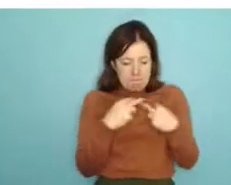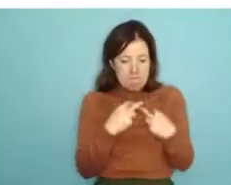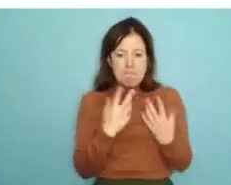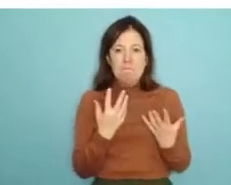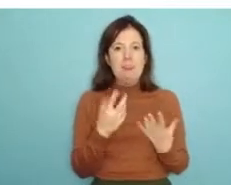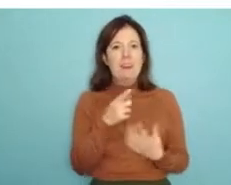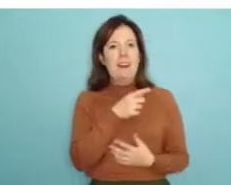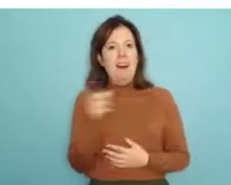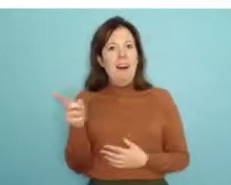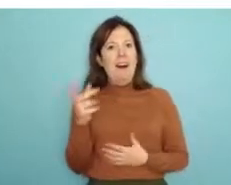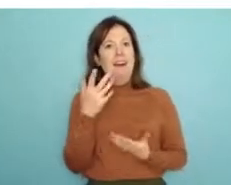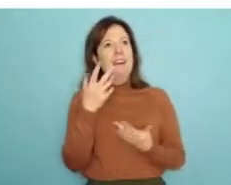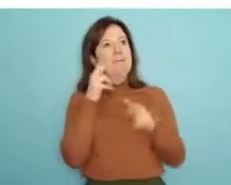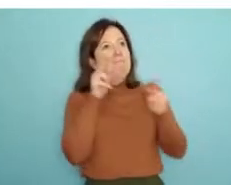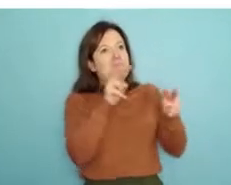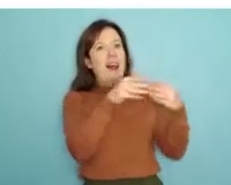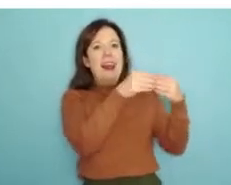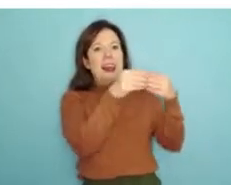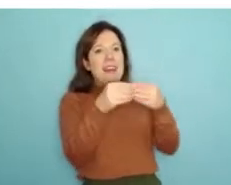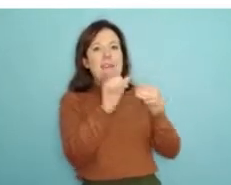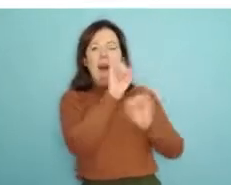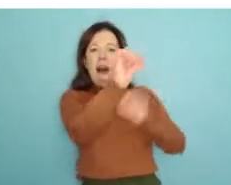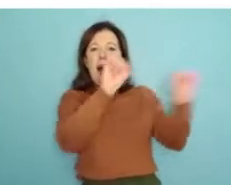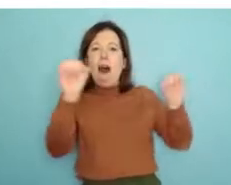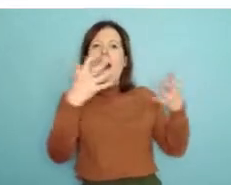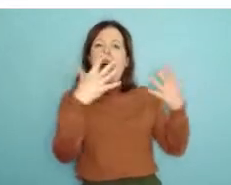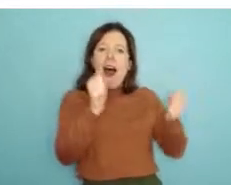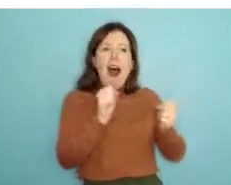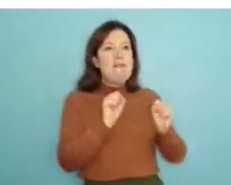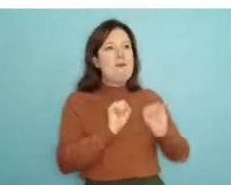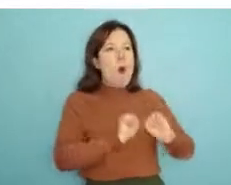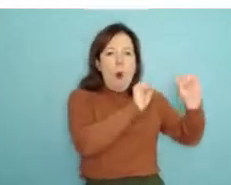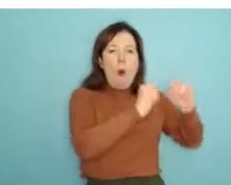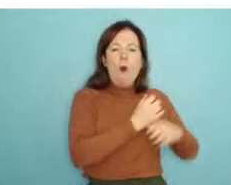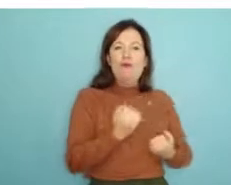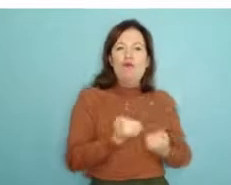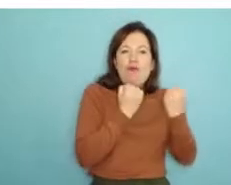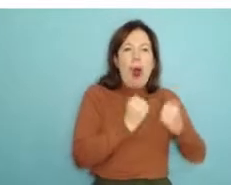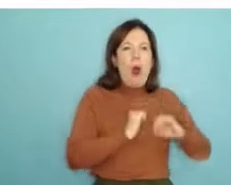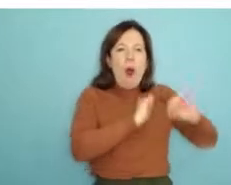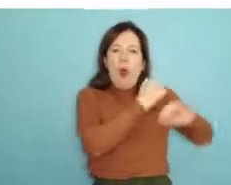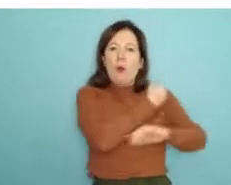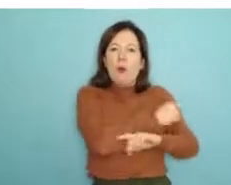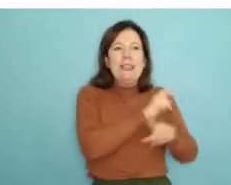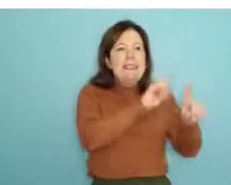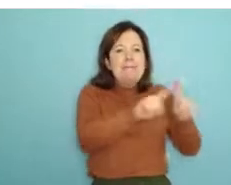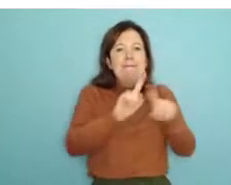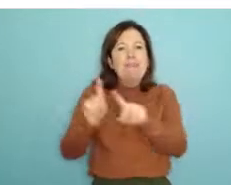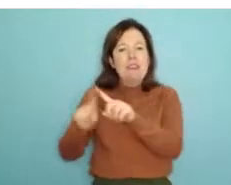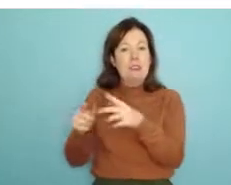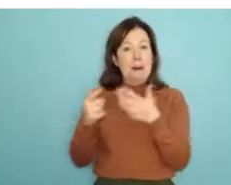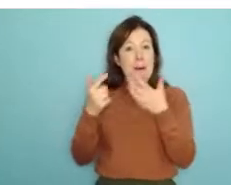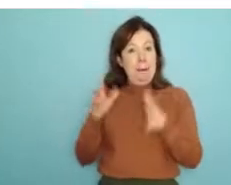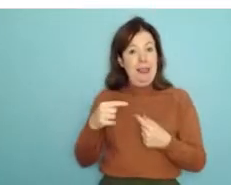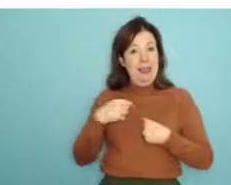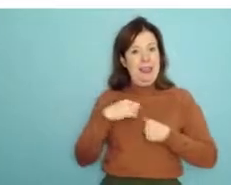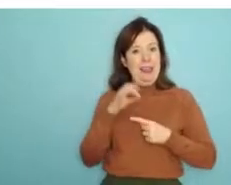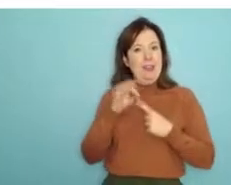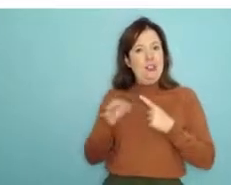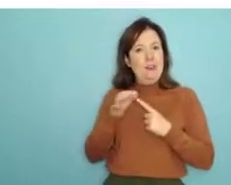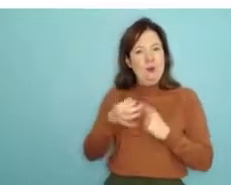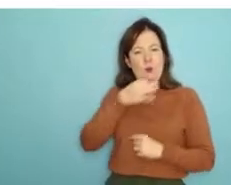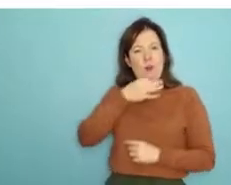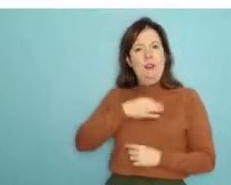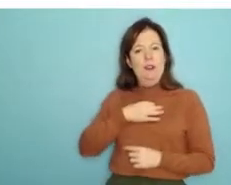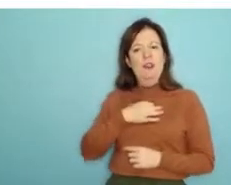have different strengths and weaknesses. Somebody asked me at an interview what my profile was like, which I was quite shocked